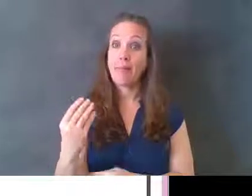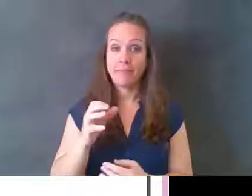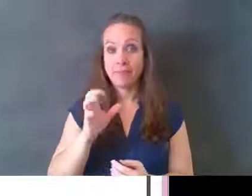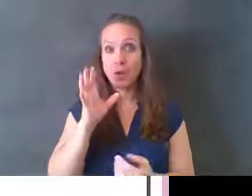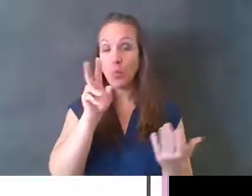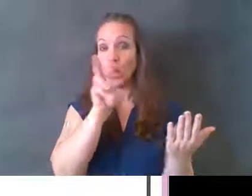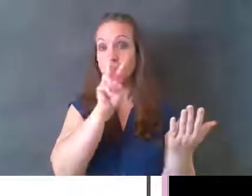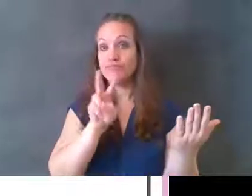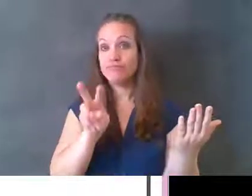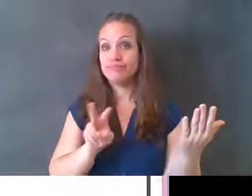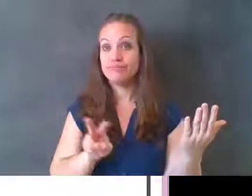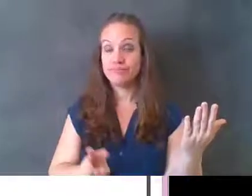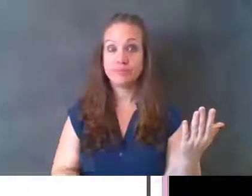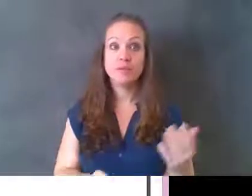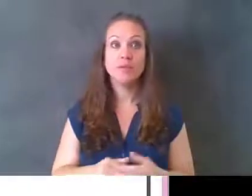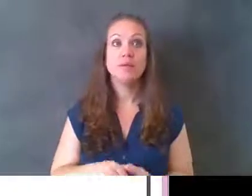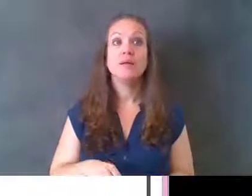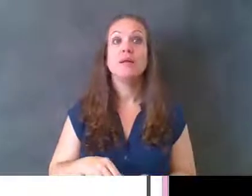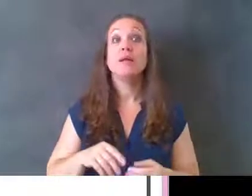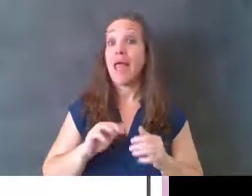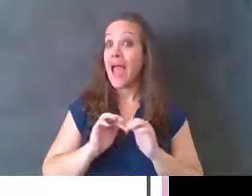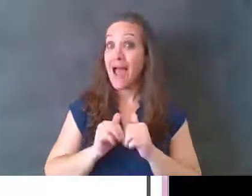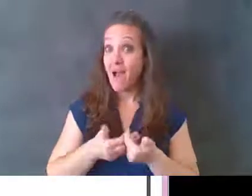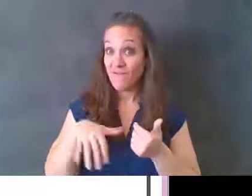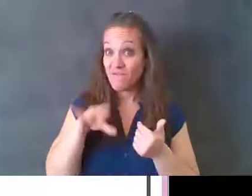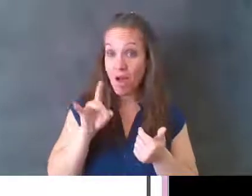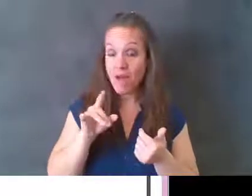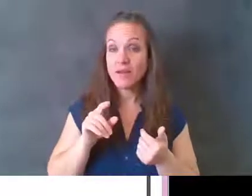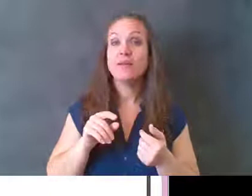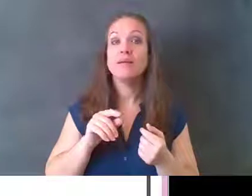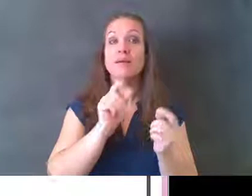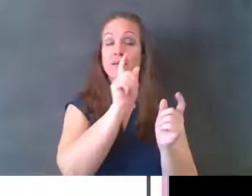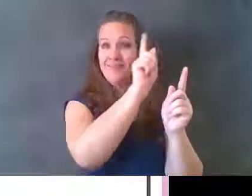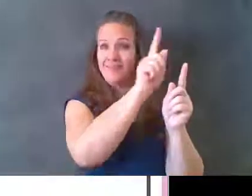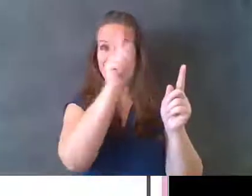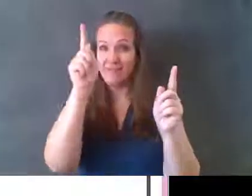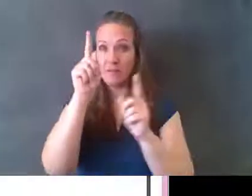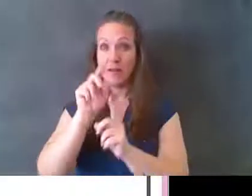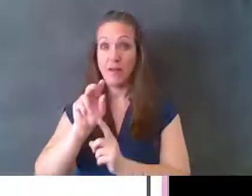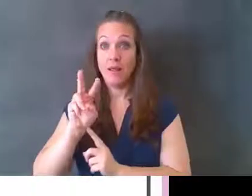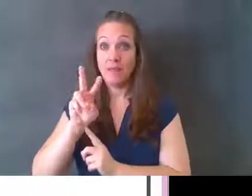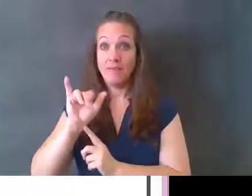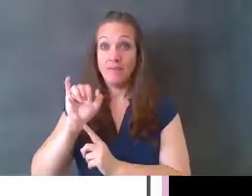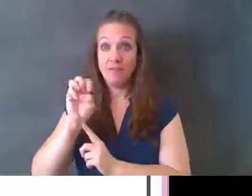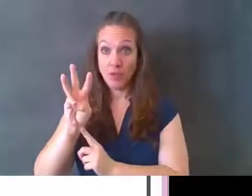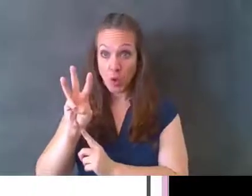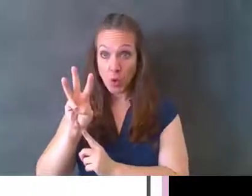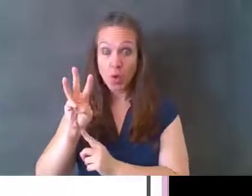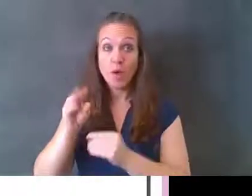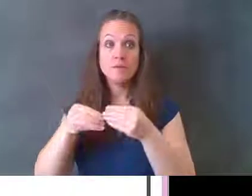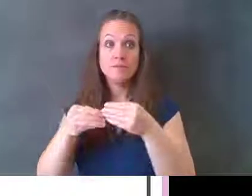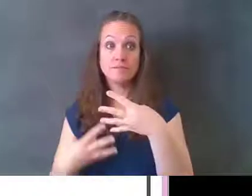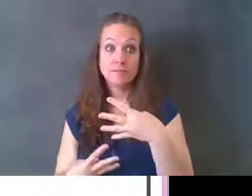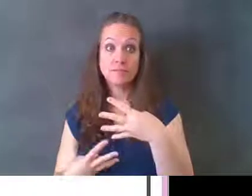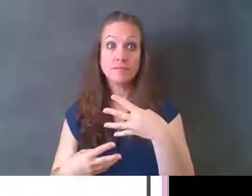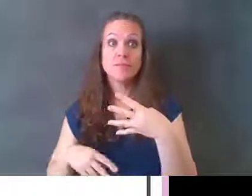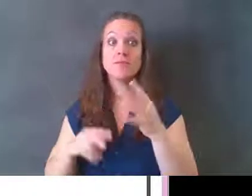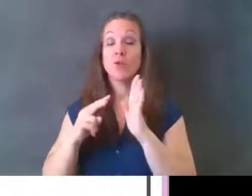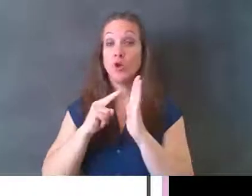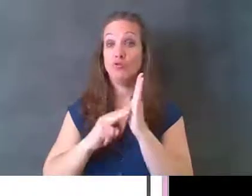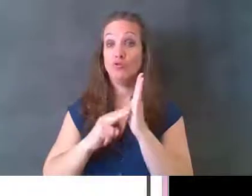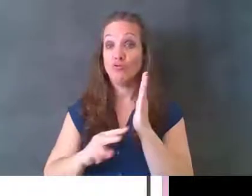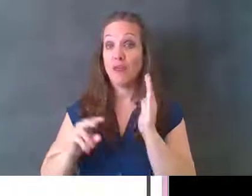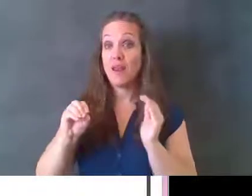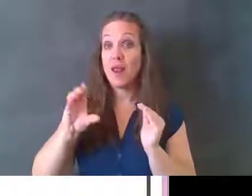the View option on Adobe and hit Read Out Loud, and then select Activate Read Out Loud, and it'll